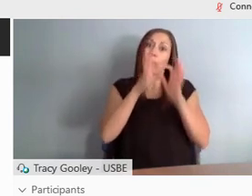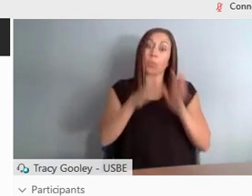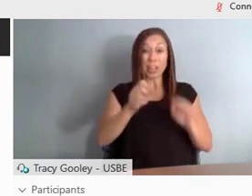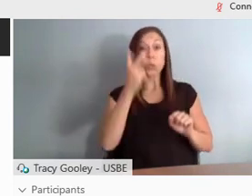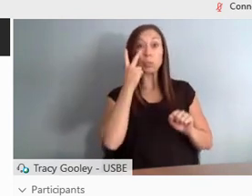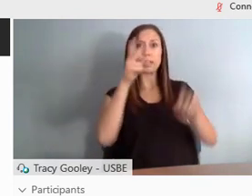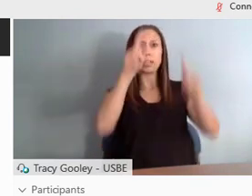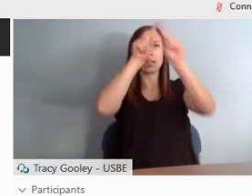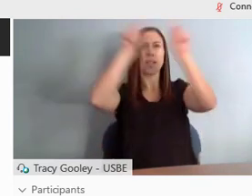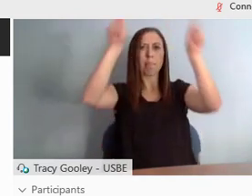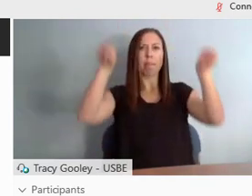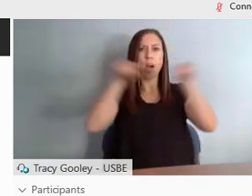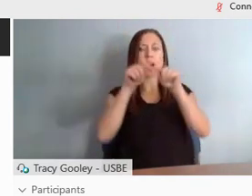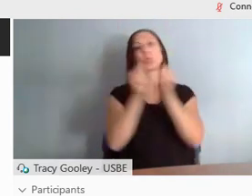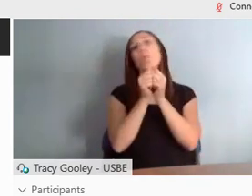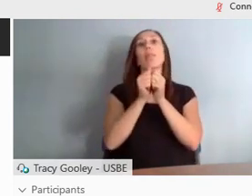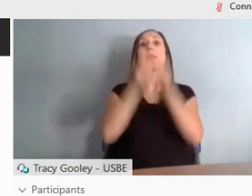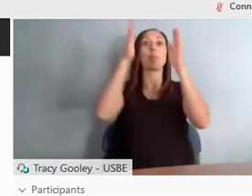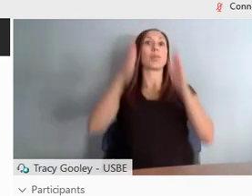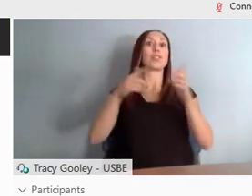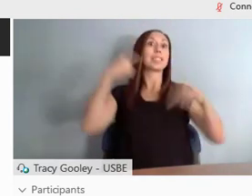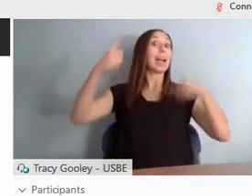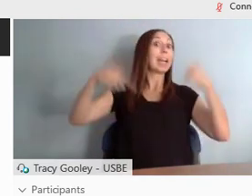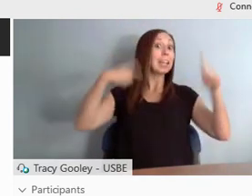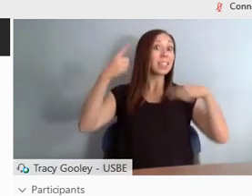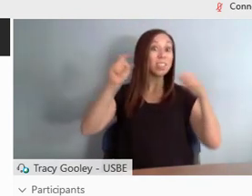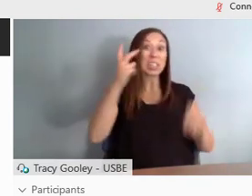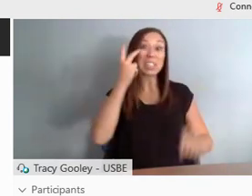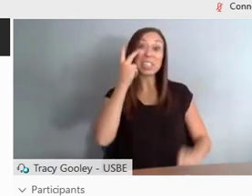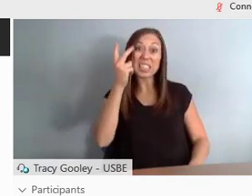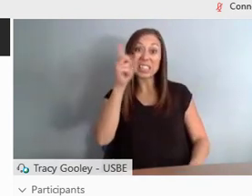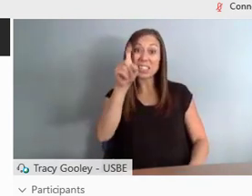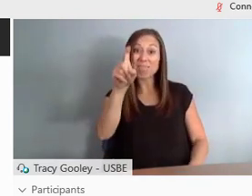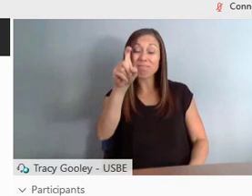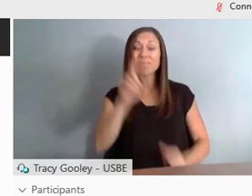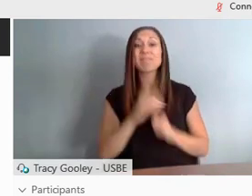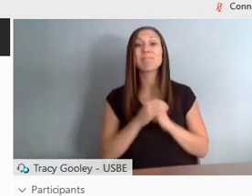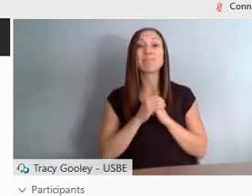see our gals signing clearly?